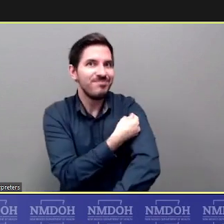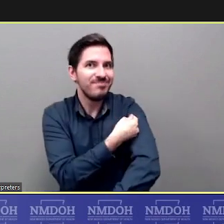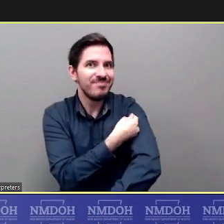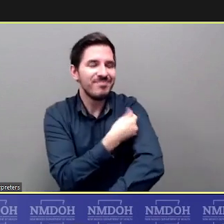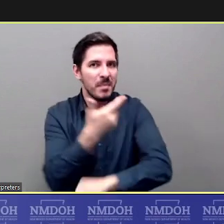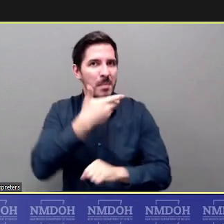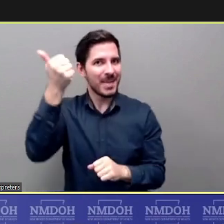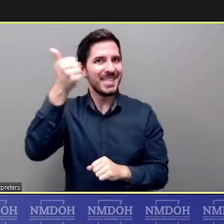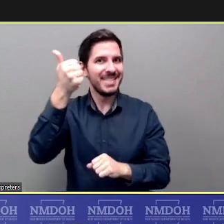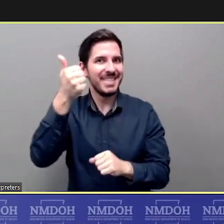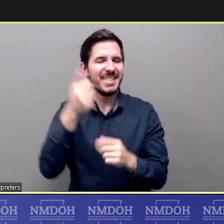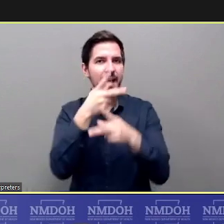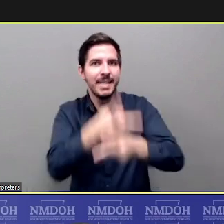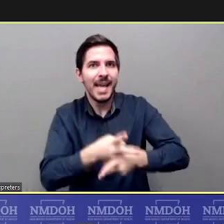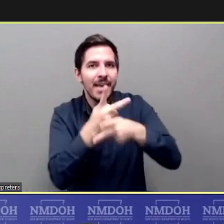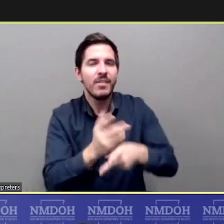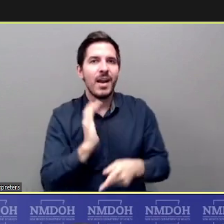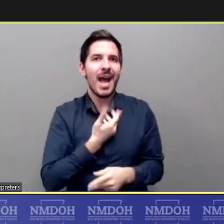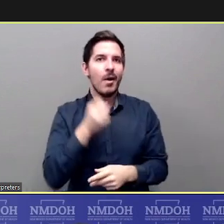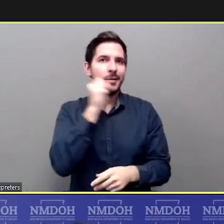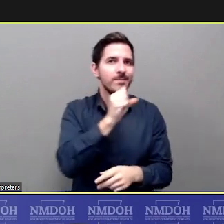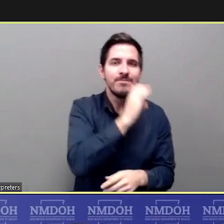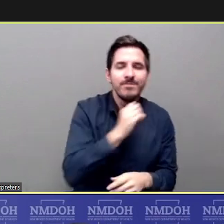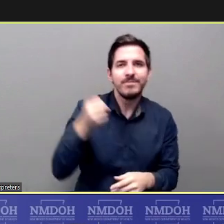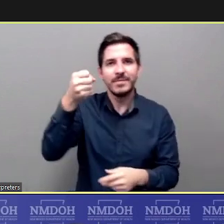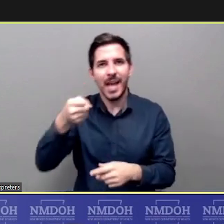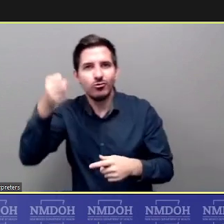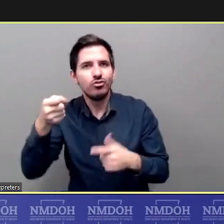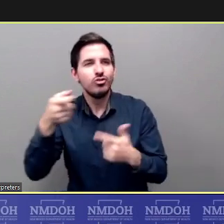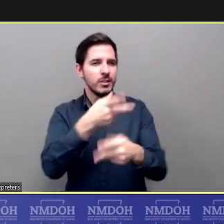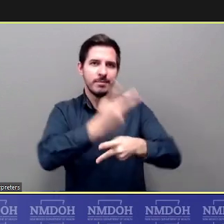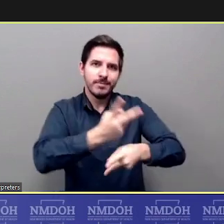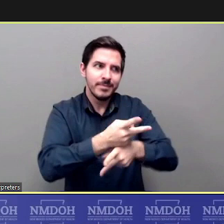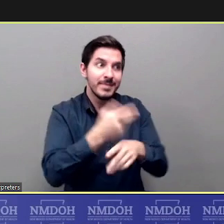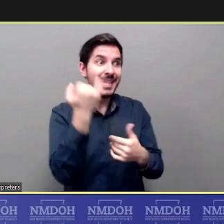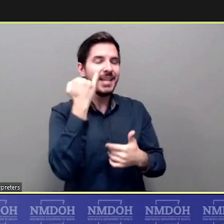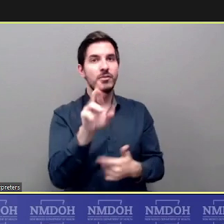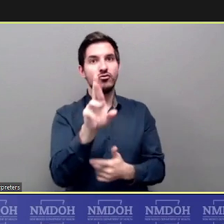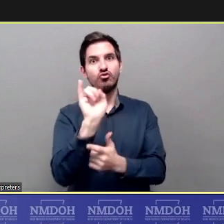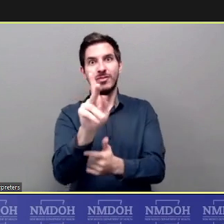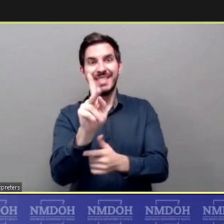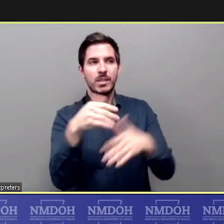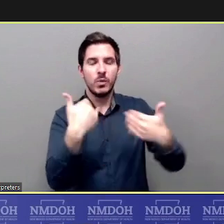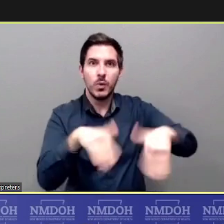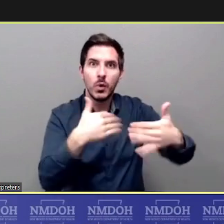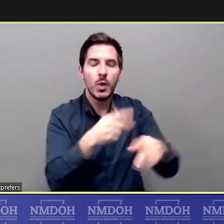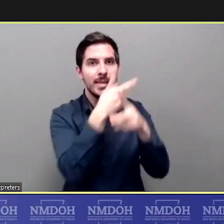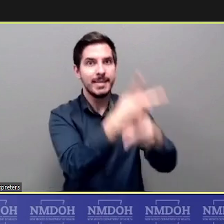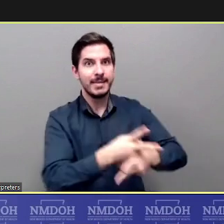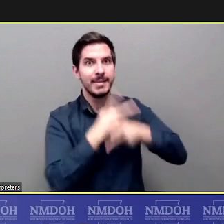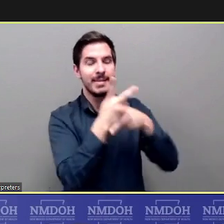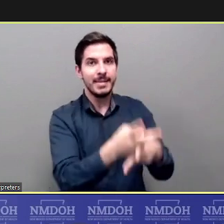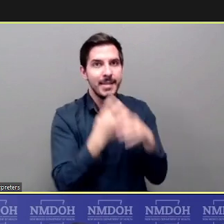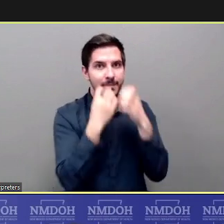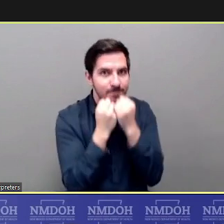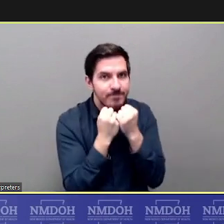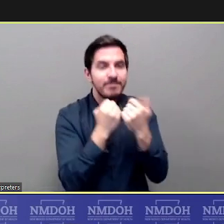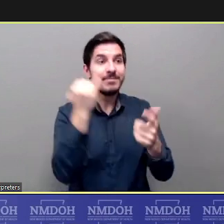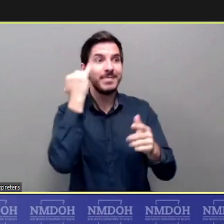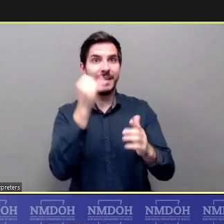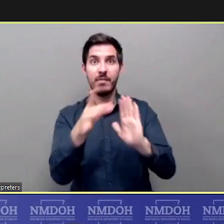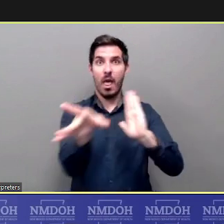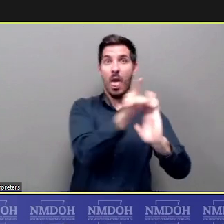of our elders who are more at risk of getting very ill if they get illnesses like flu, RSV,